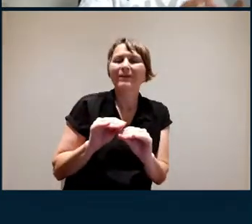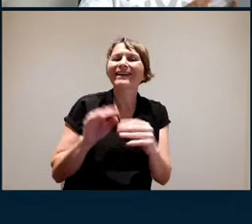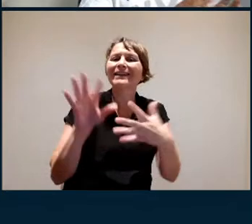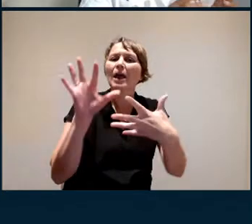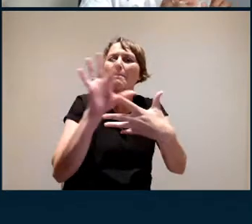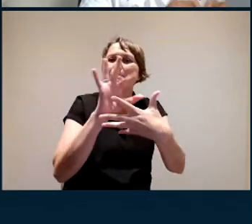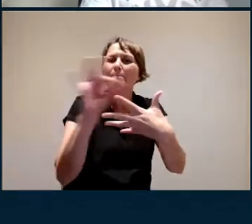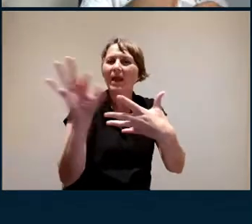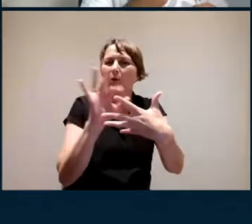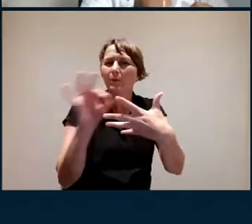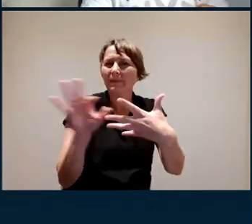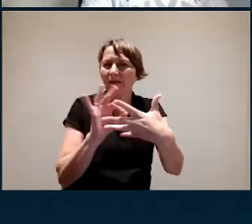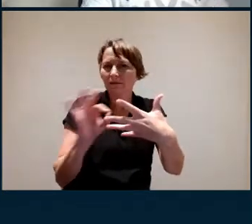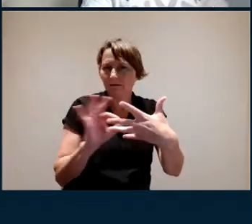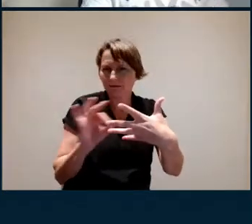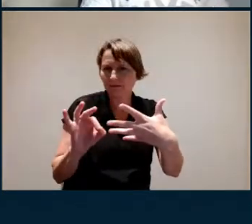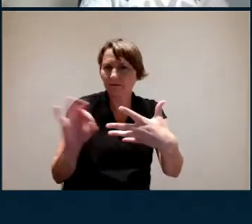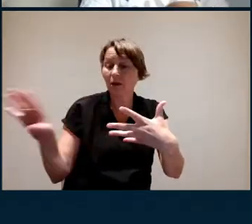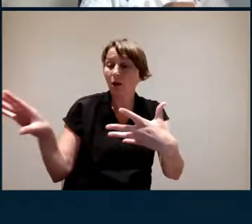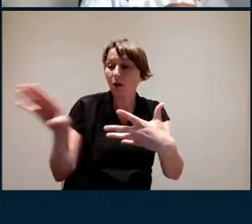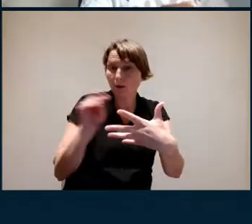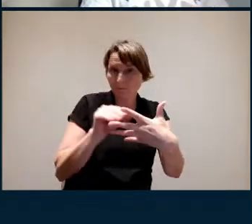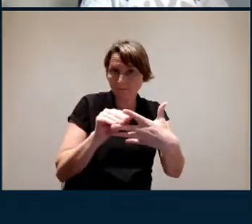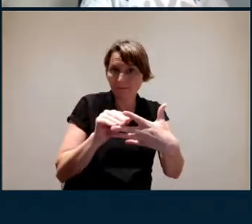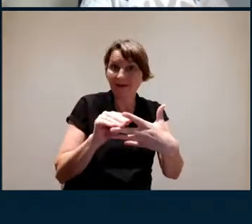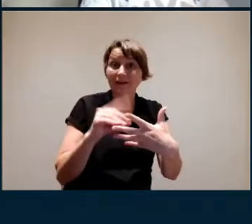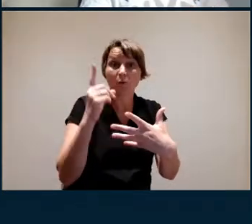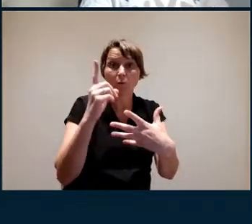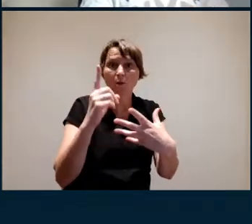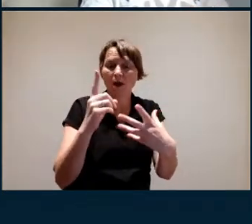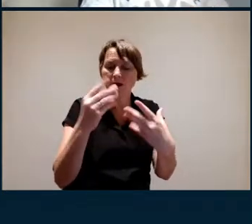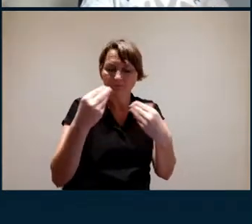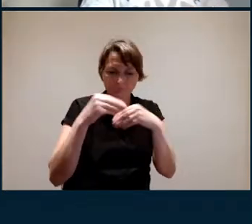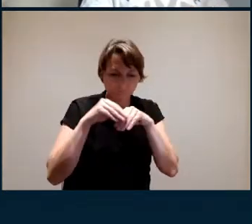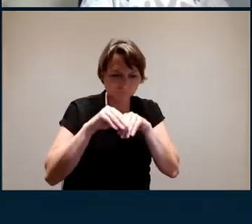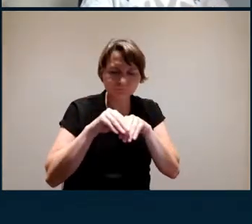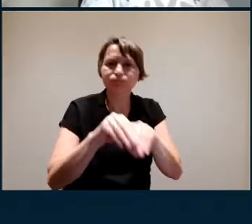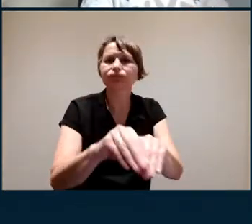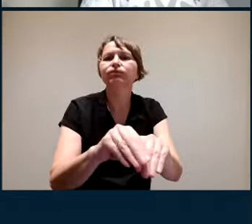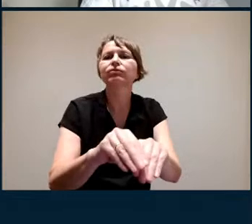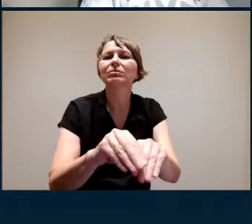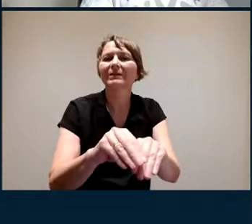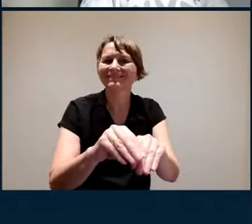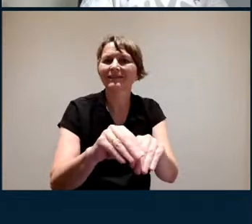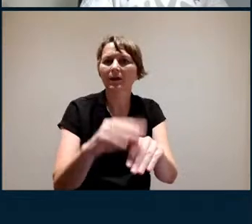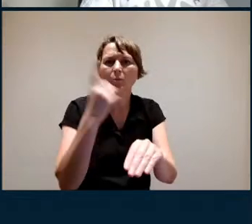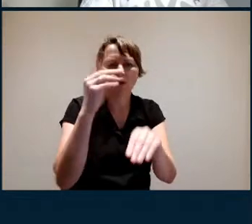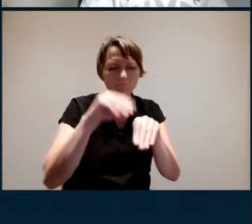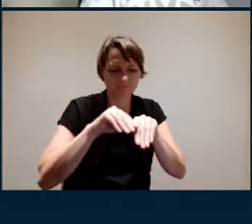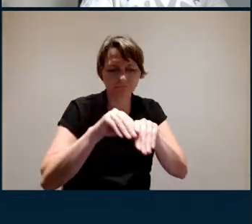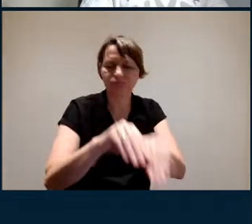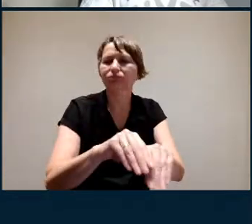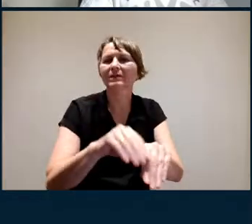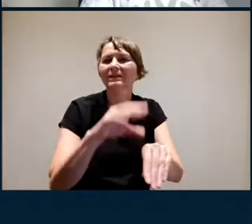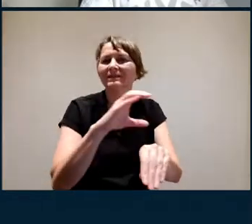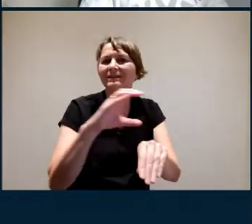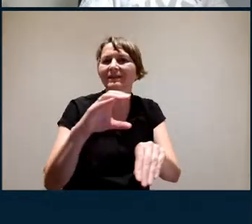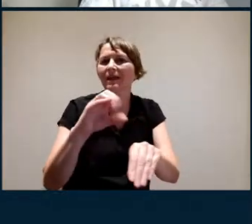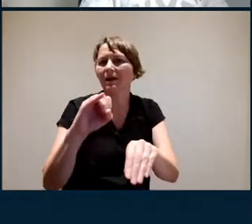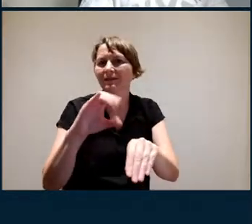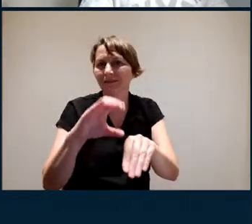and have it deployed in one go. This becomes CI/CD for your logic app. And once I deploy